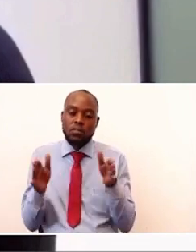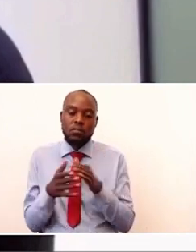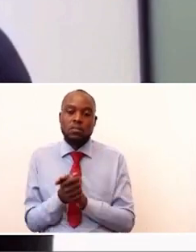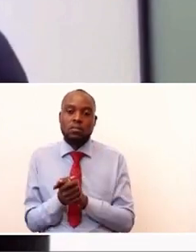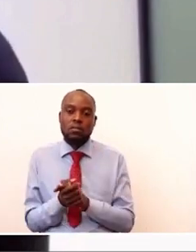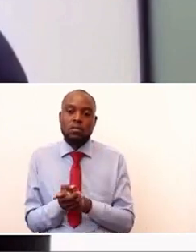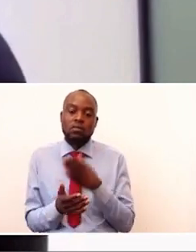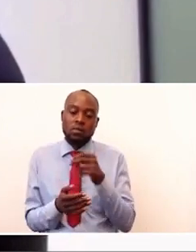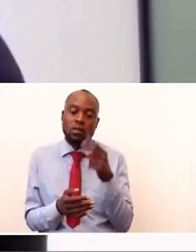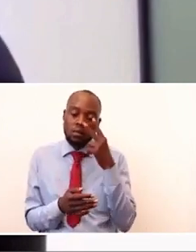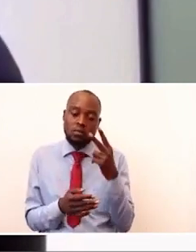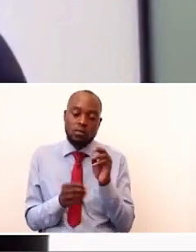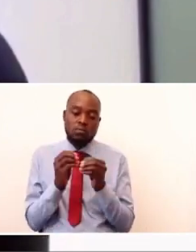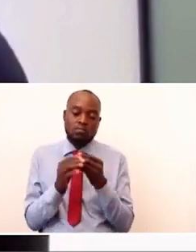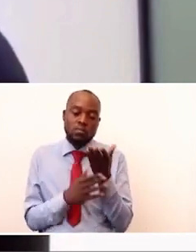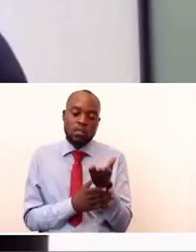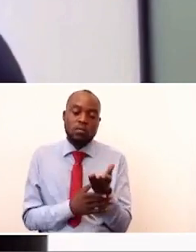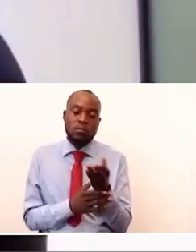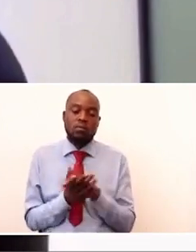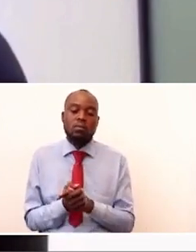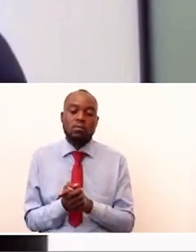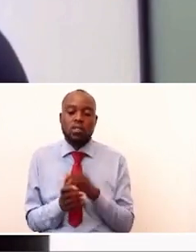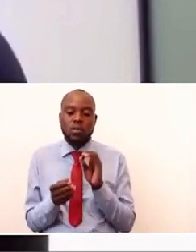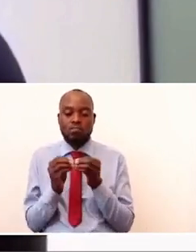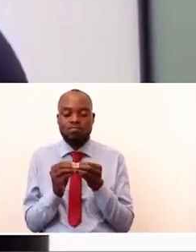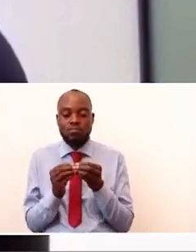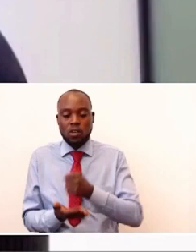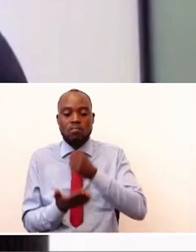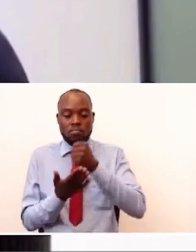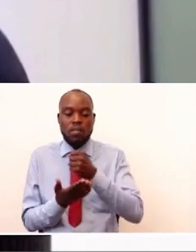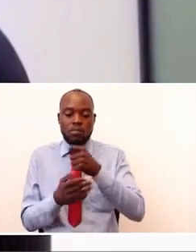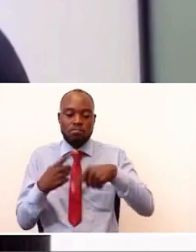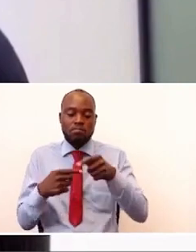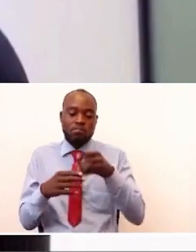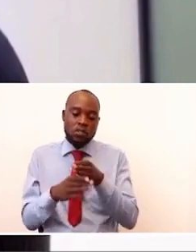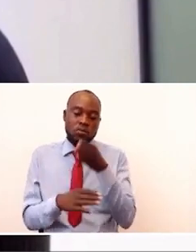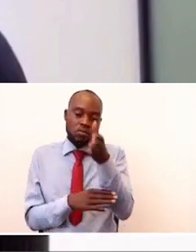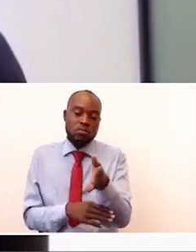must look at ways in which we can really get the budgets going towards